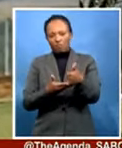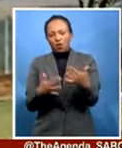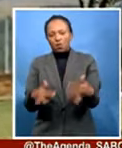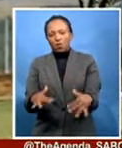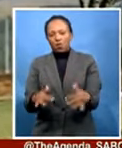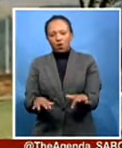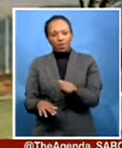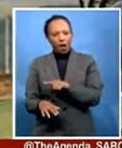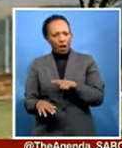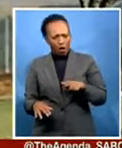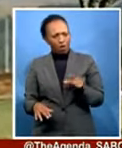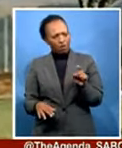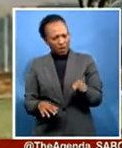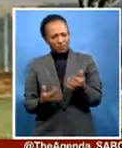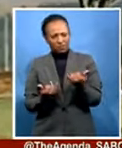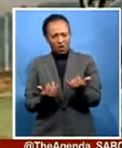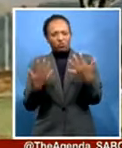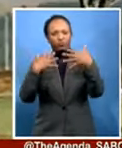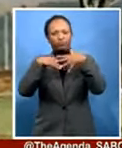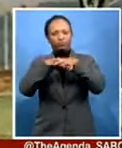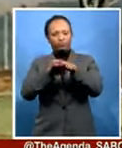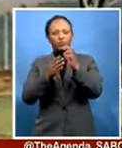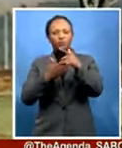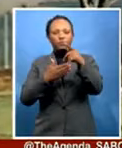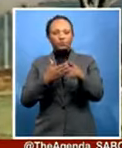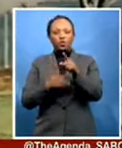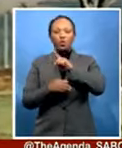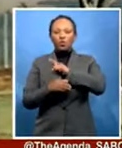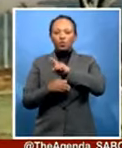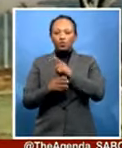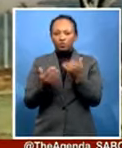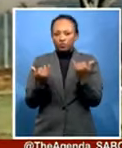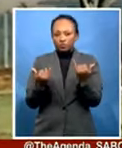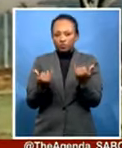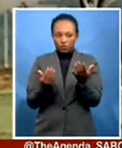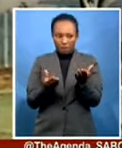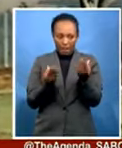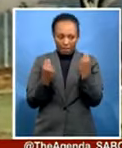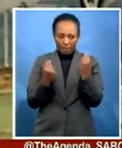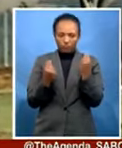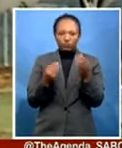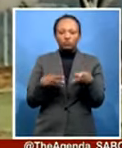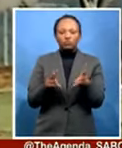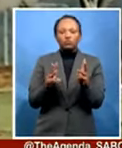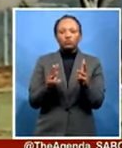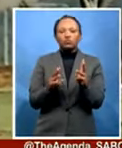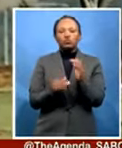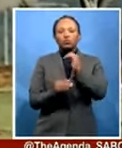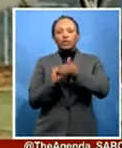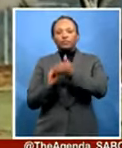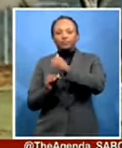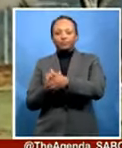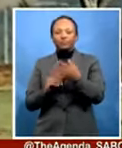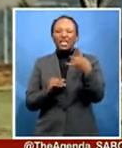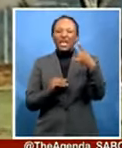this sort of project, is to be able to then find a way to protect these animals. It's protecting Africa and